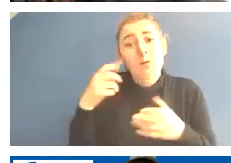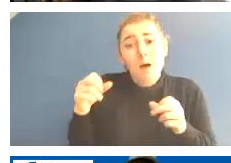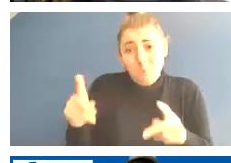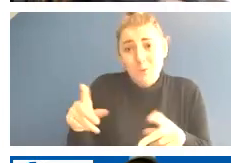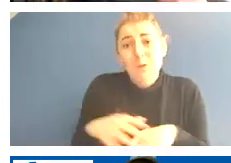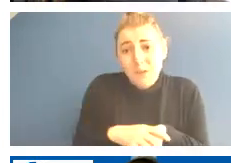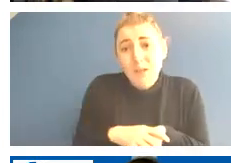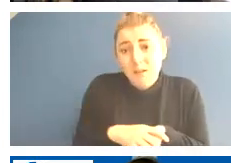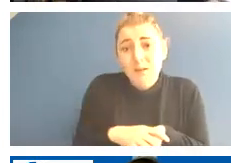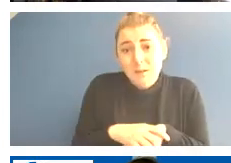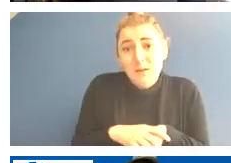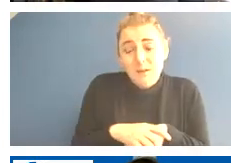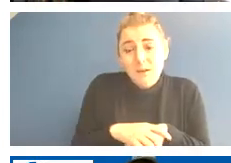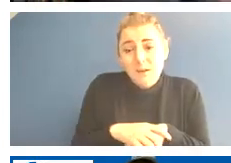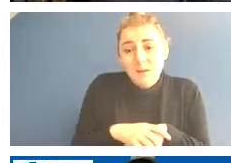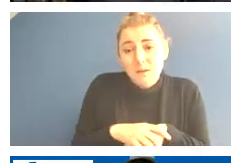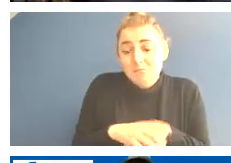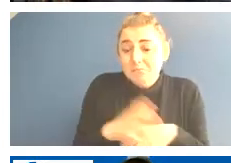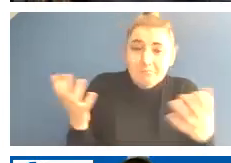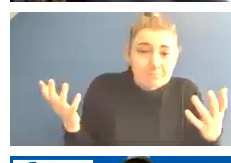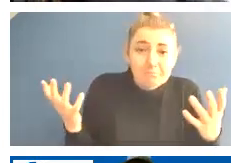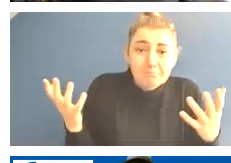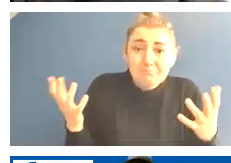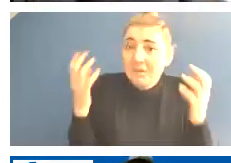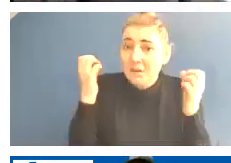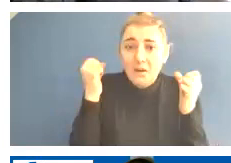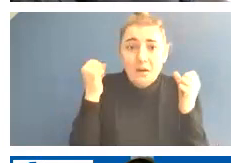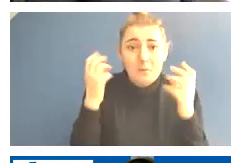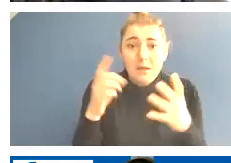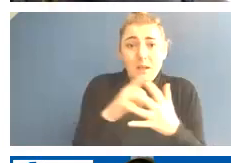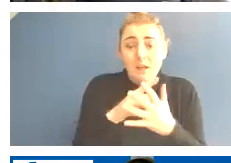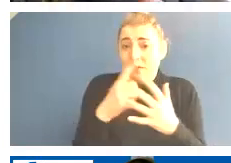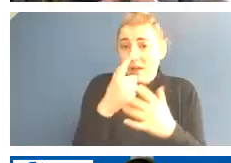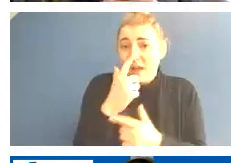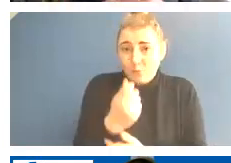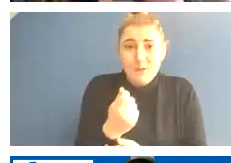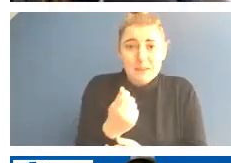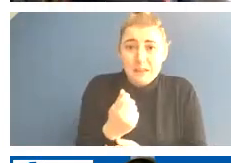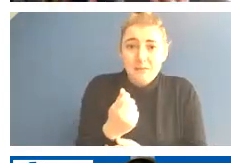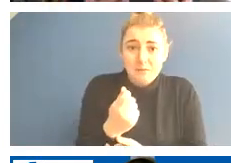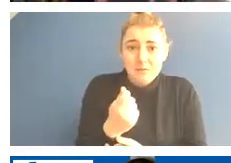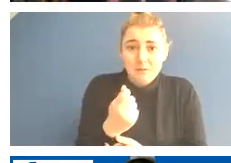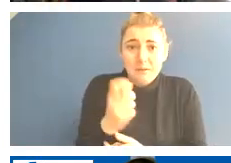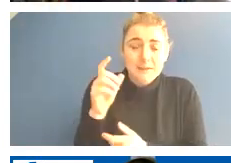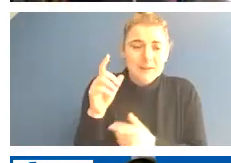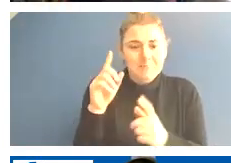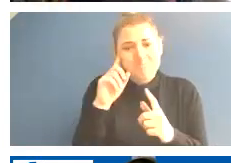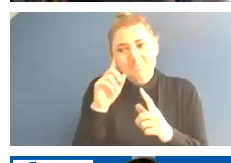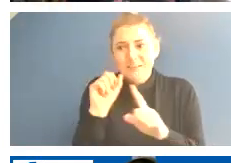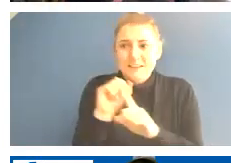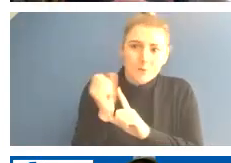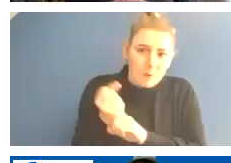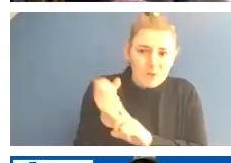opportunity as well. You know, there's a number of interesting dynamics and topics